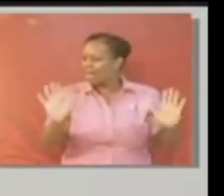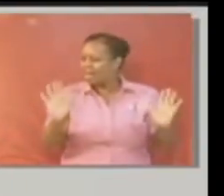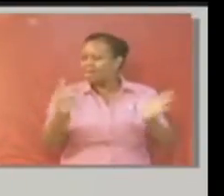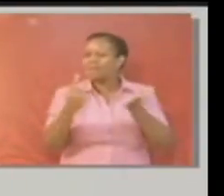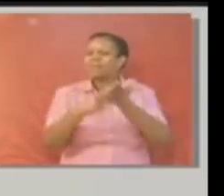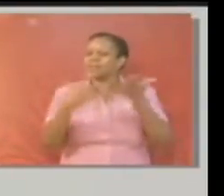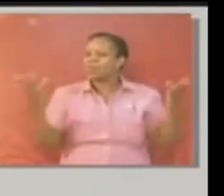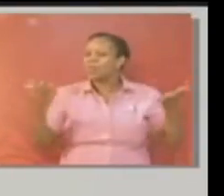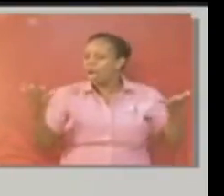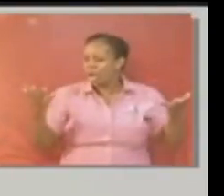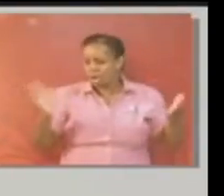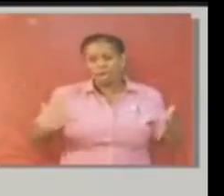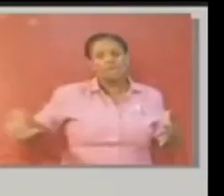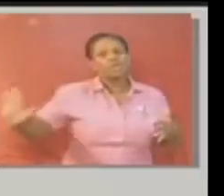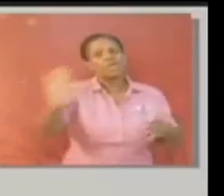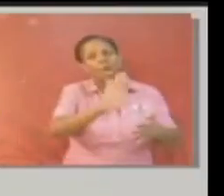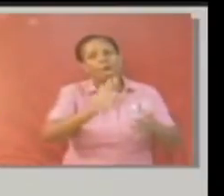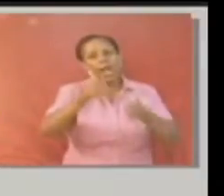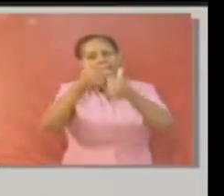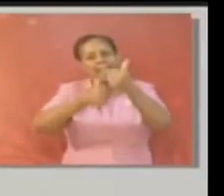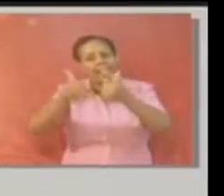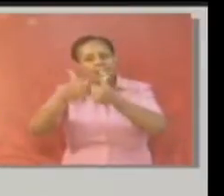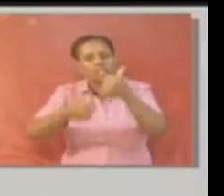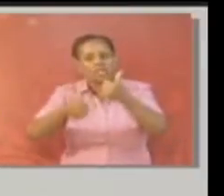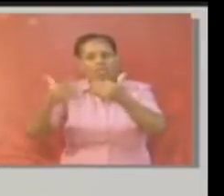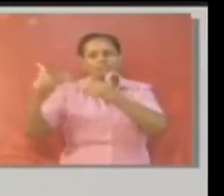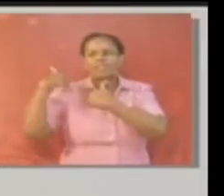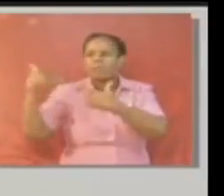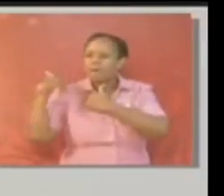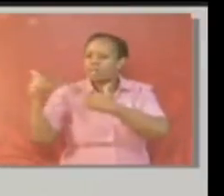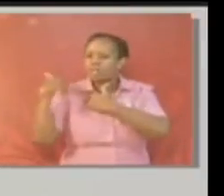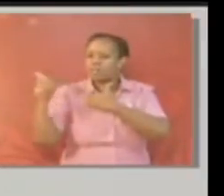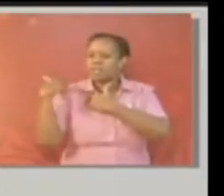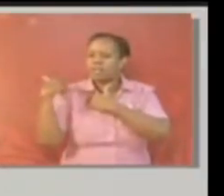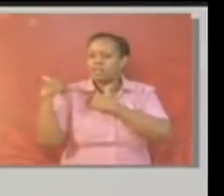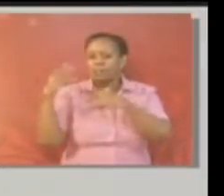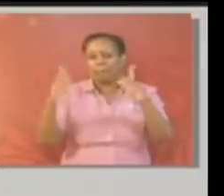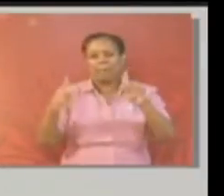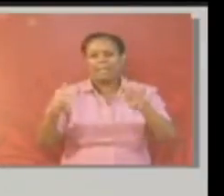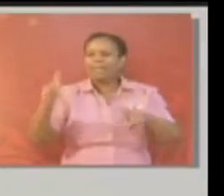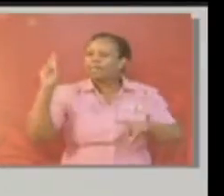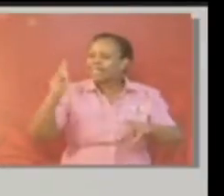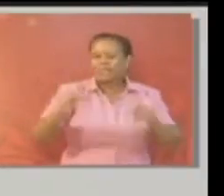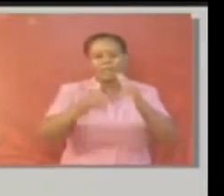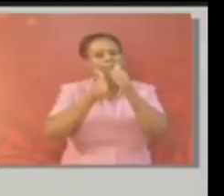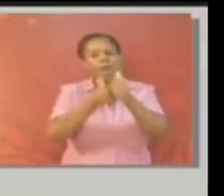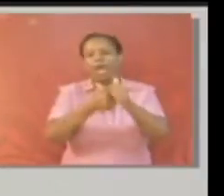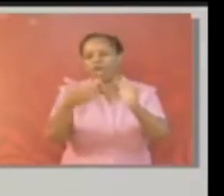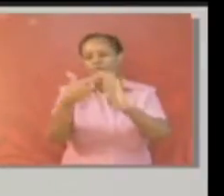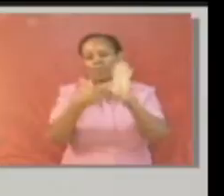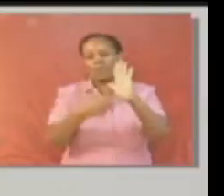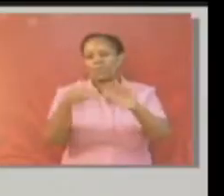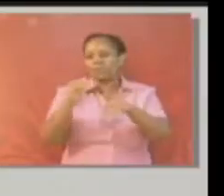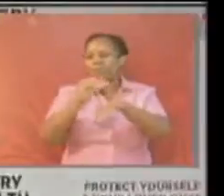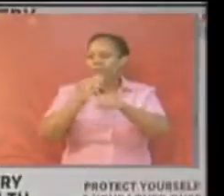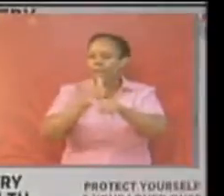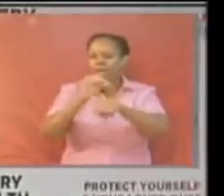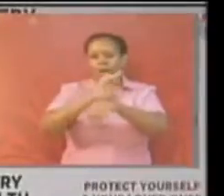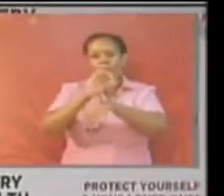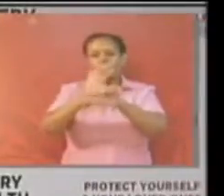responsibility, heeding the public health advice, and we are all our brother's keeper in this. Thank you very